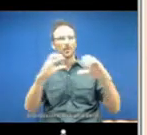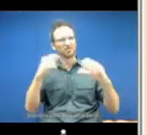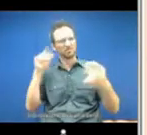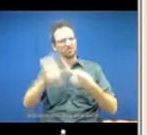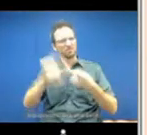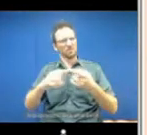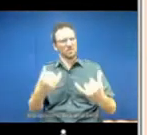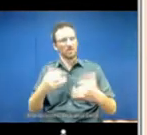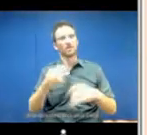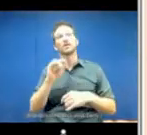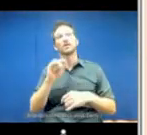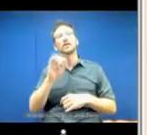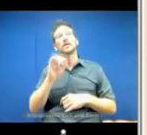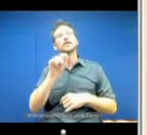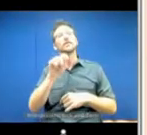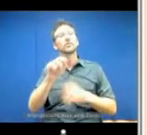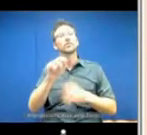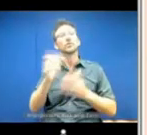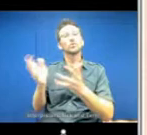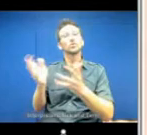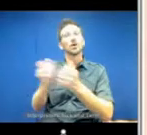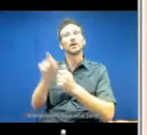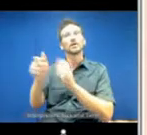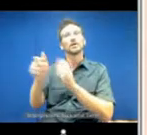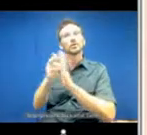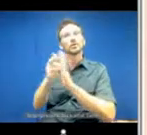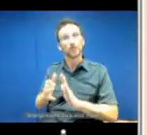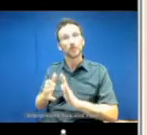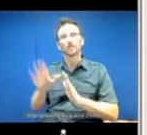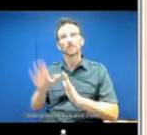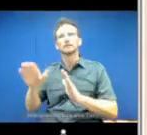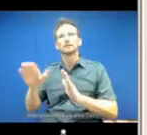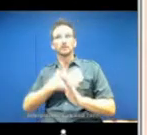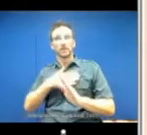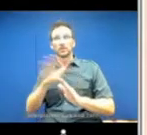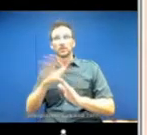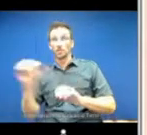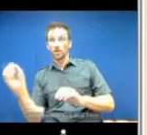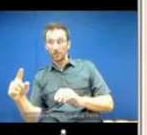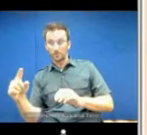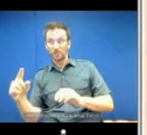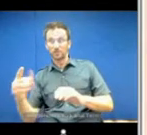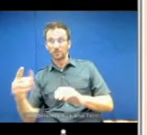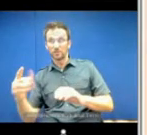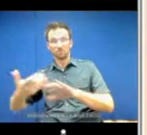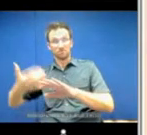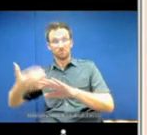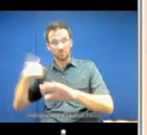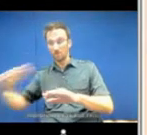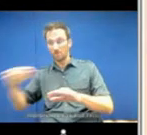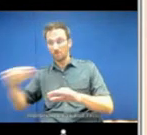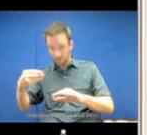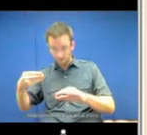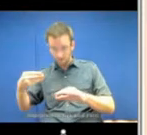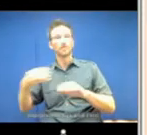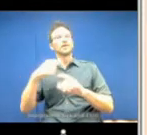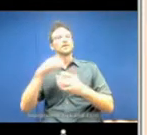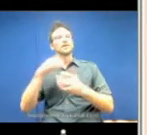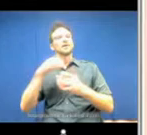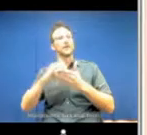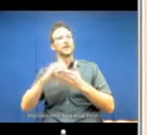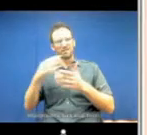to an attorney, ask to see answers to interrogatories, and that'll automatically get you the questions.